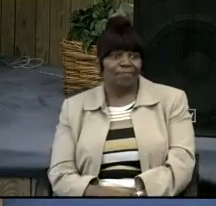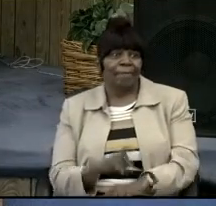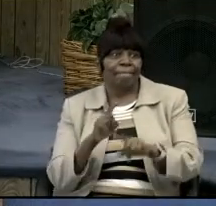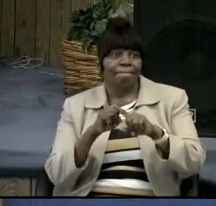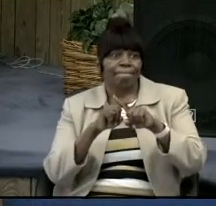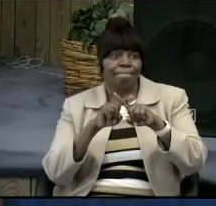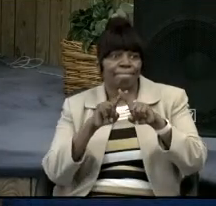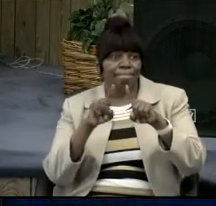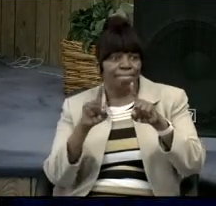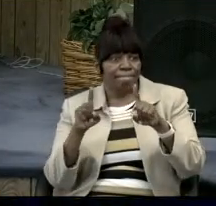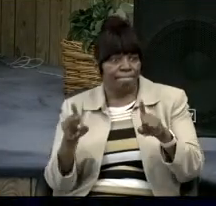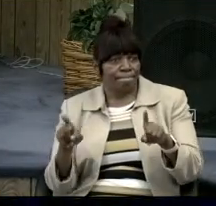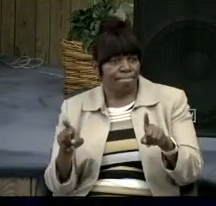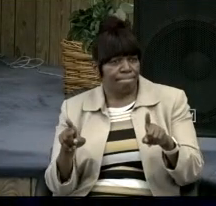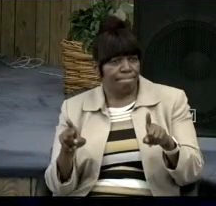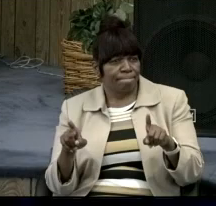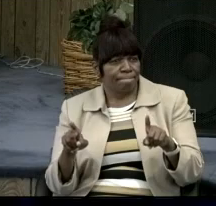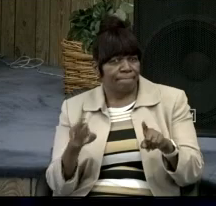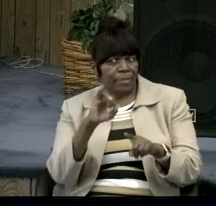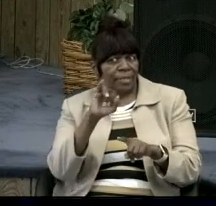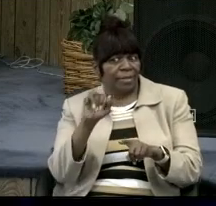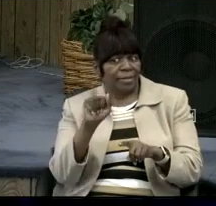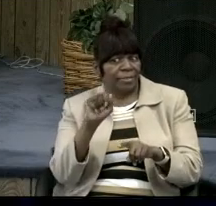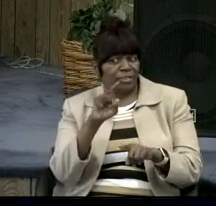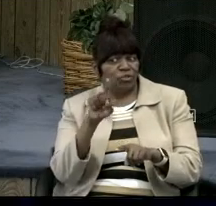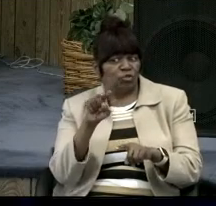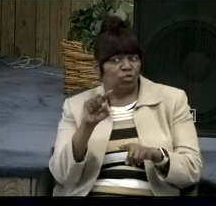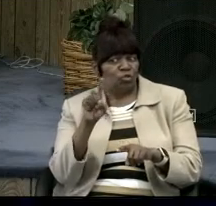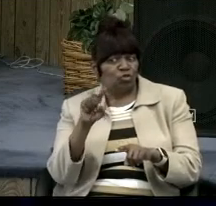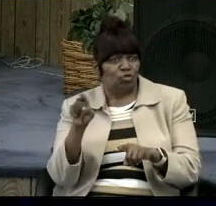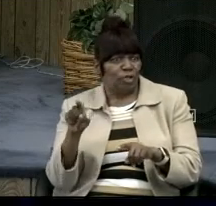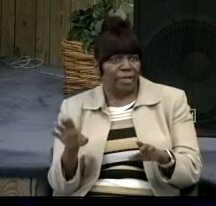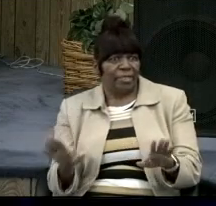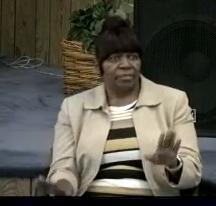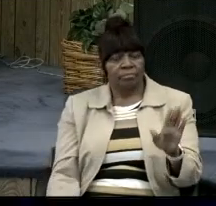Different frequencies do different things. Jazz has such